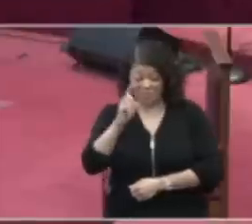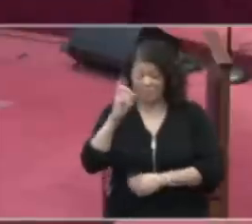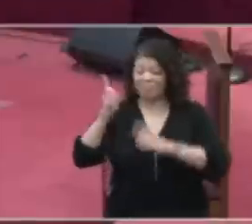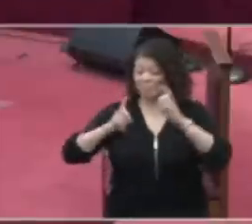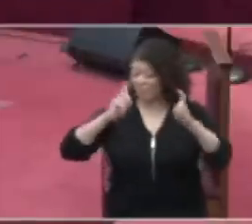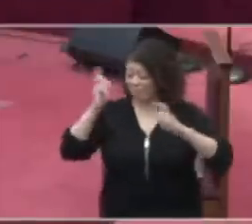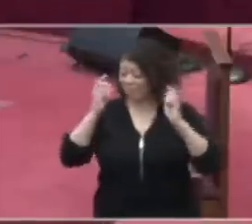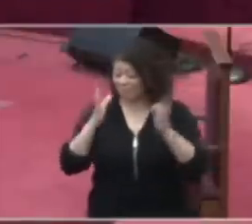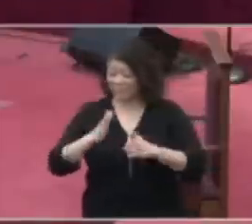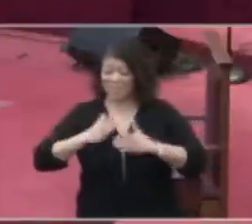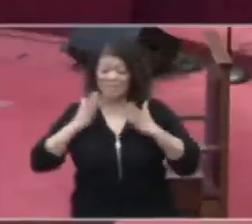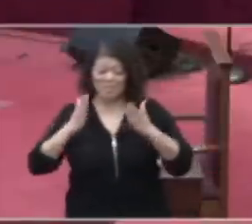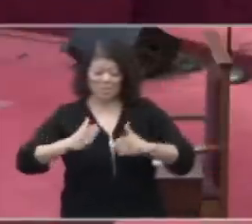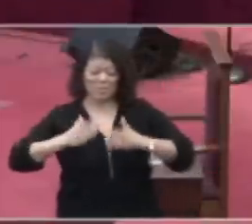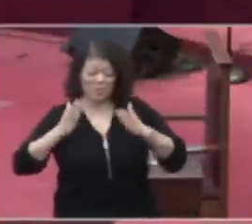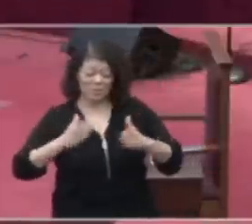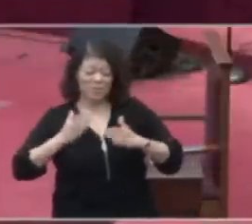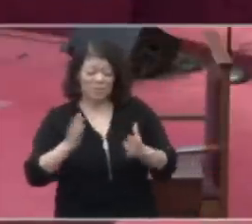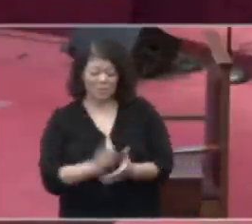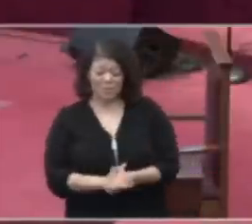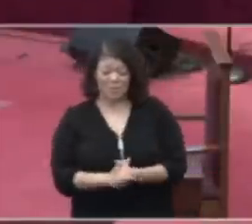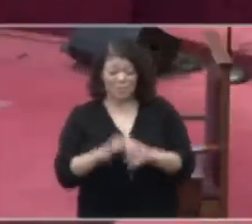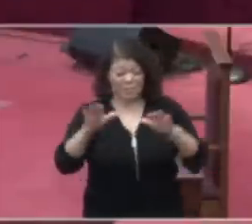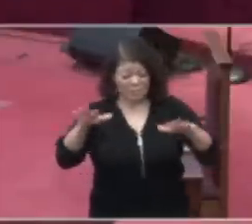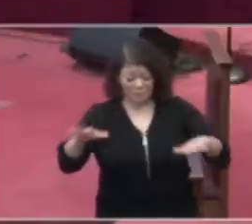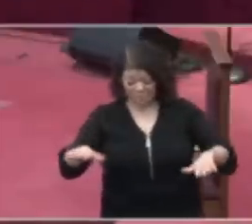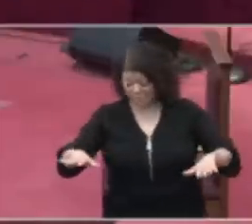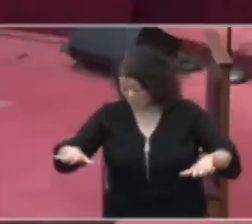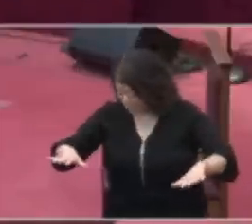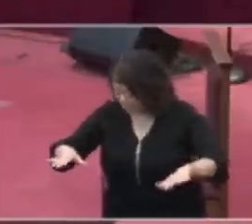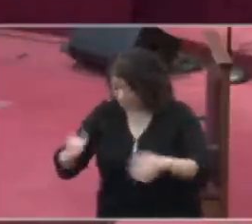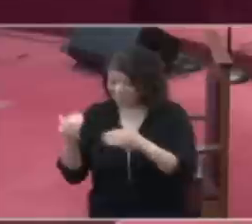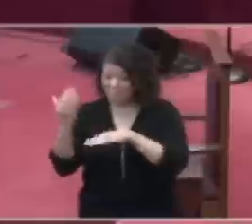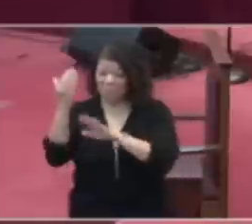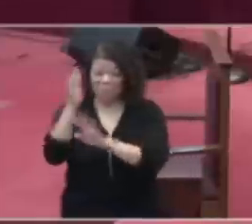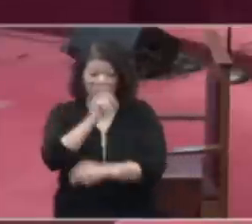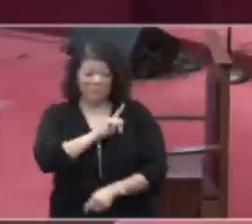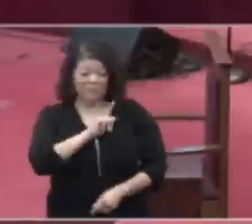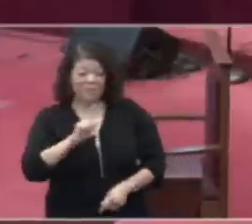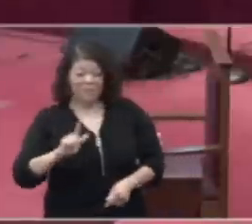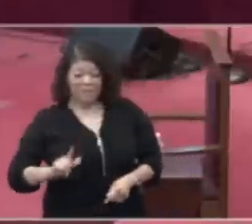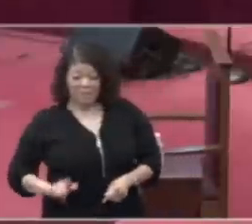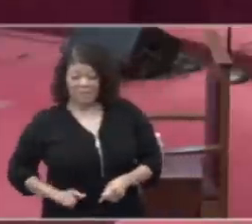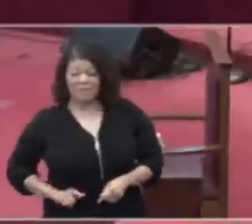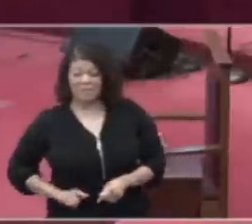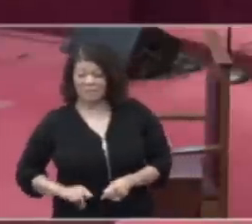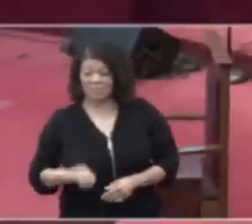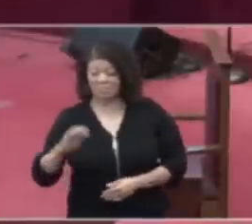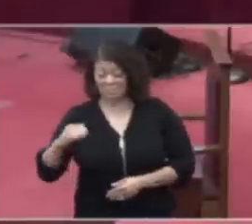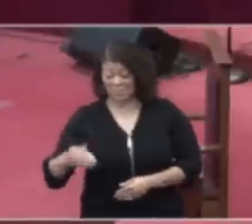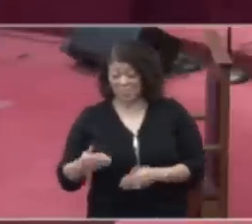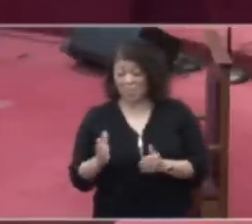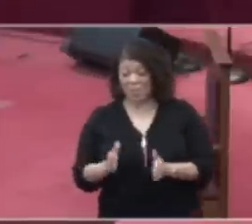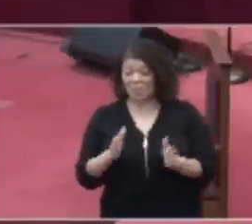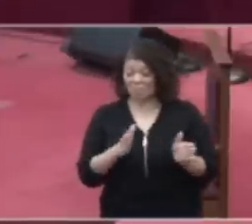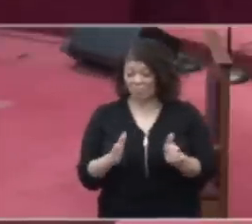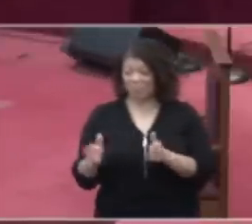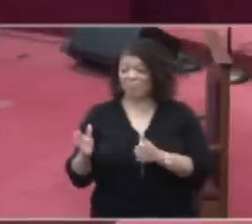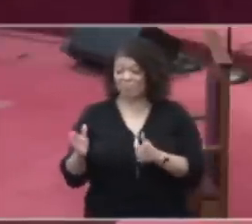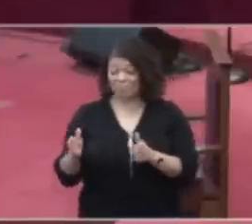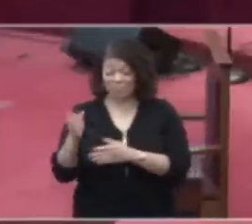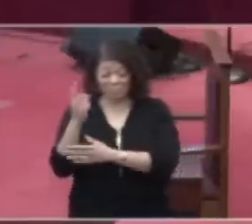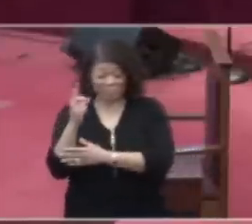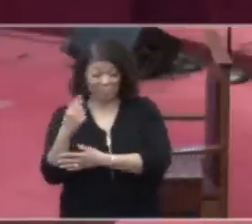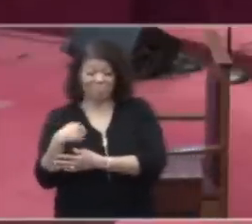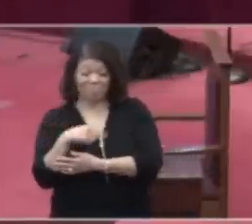rejoice and be glad in it. You may be seated even in the presence of the Lord as our ushers make preparation for